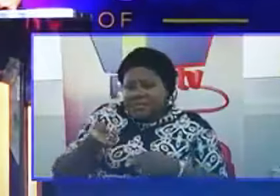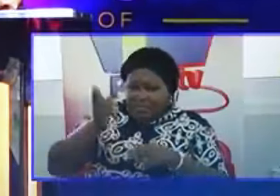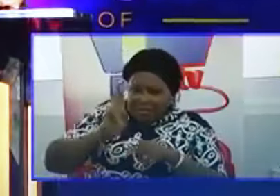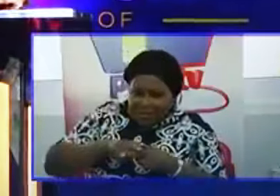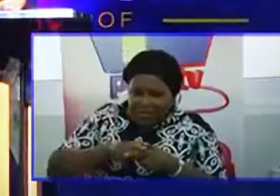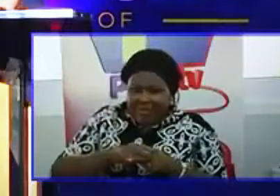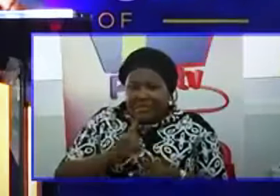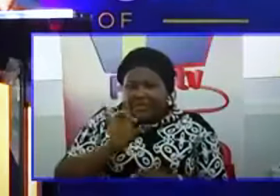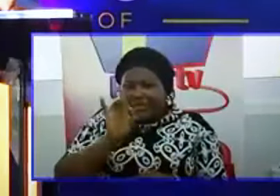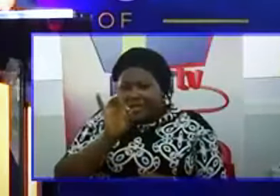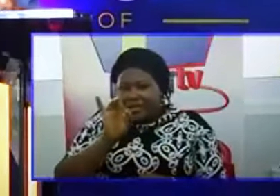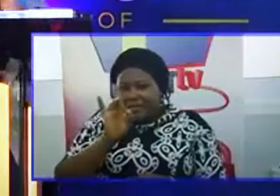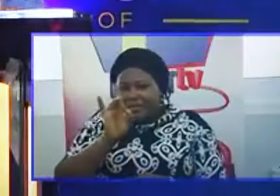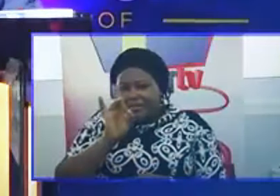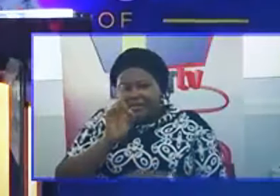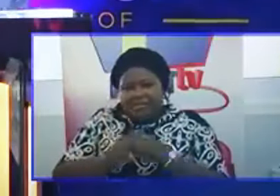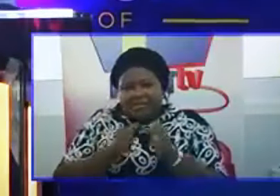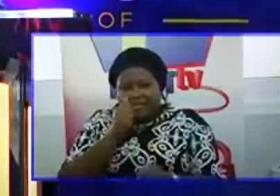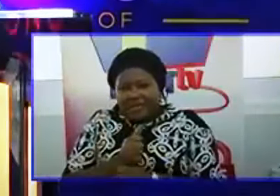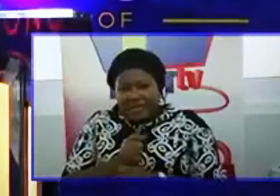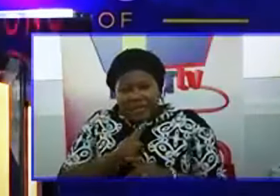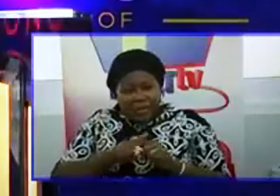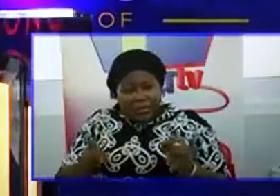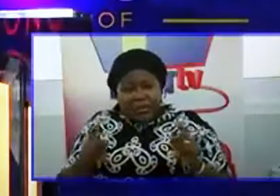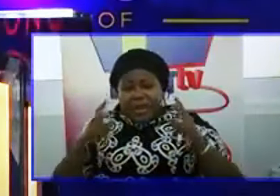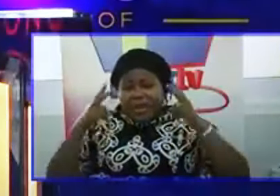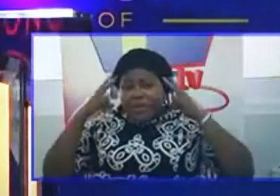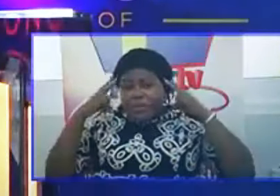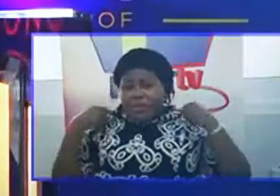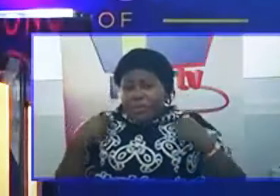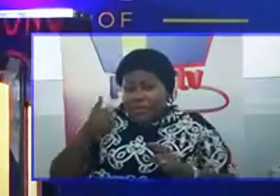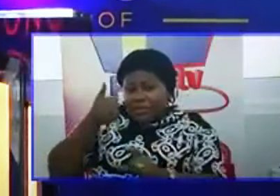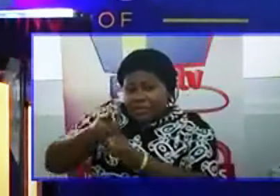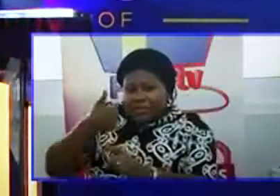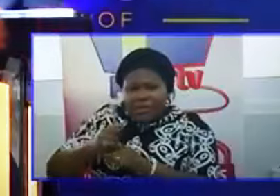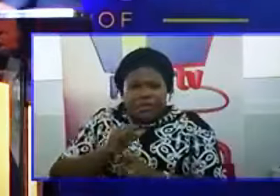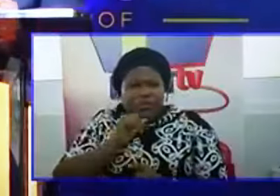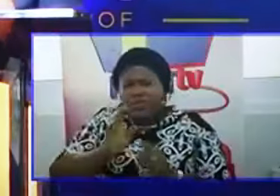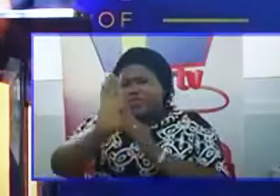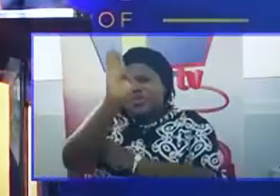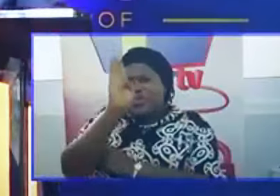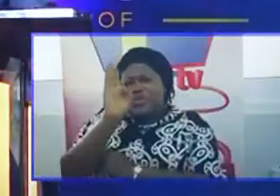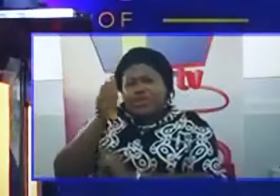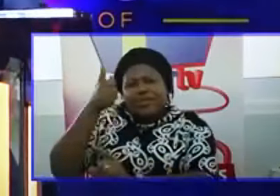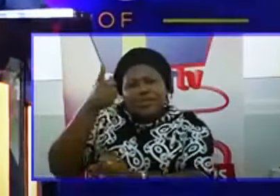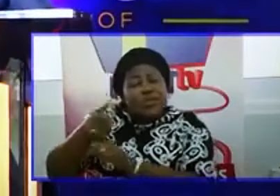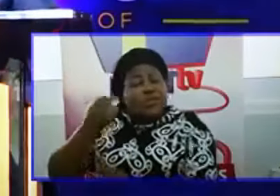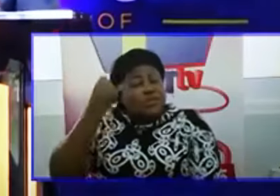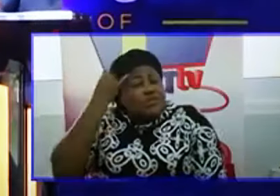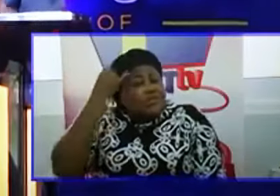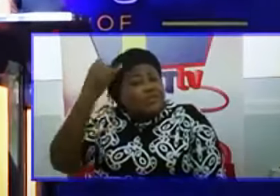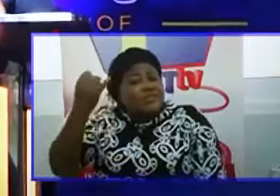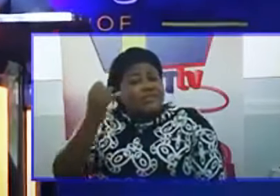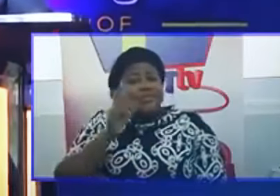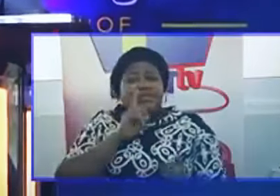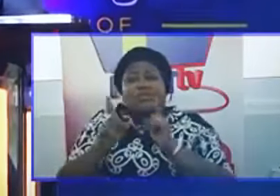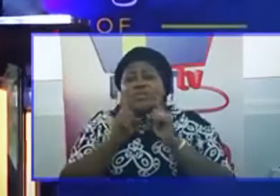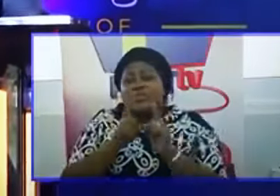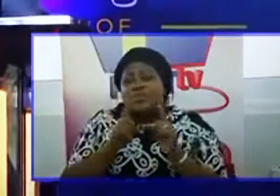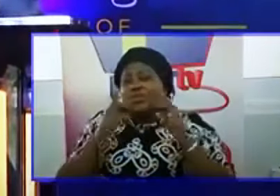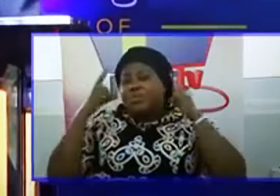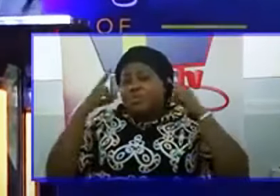But Moses is not God. That is why I'm saying that by inspiration. This is not from God. Moses said